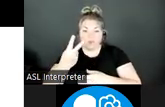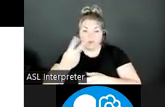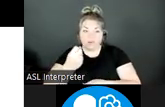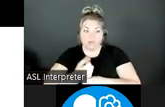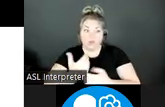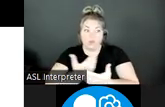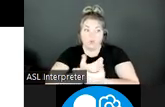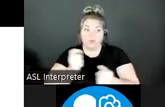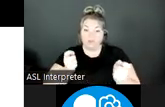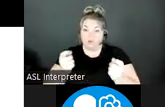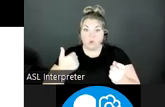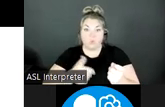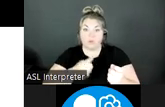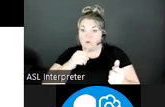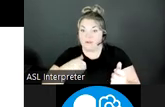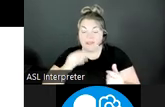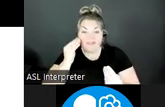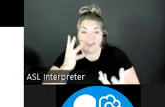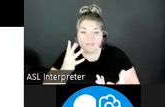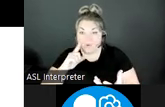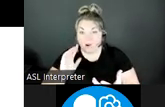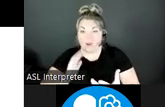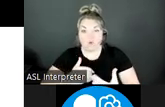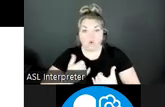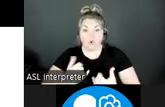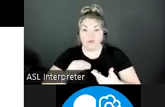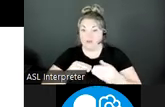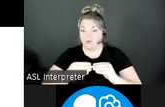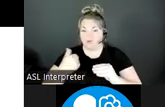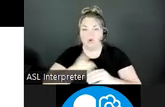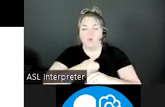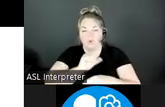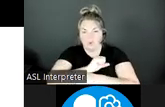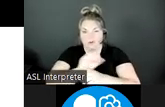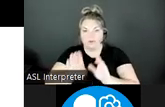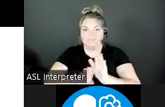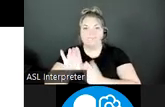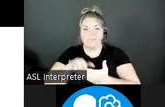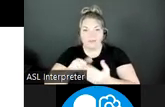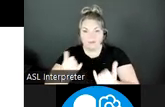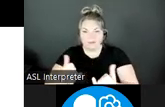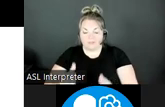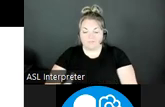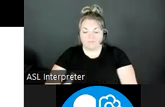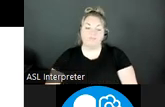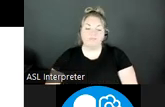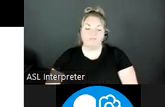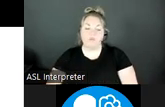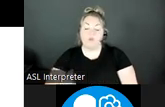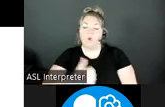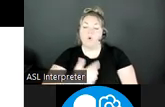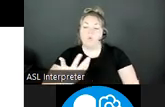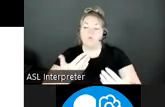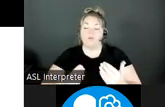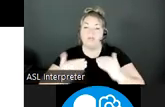don't have data on what our numbers even are right now. So we're working on that in the meantime. We want to increase